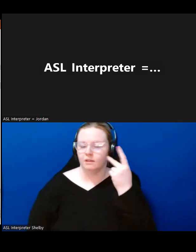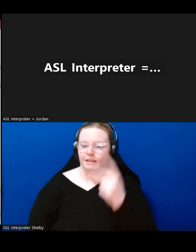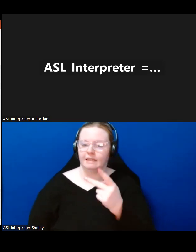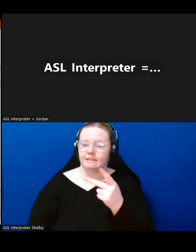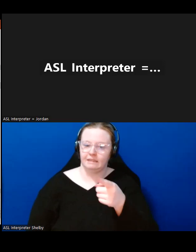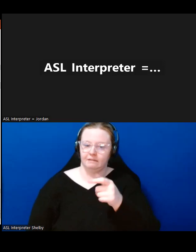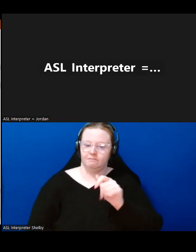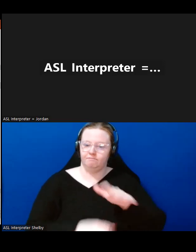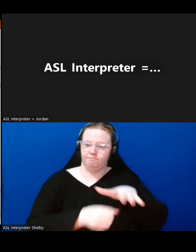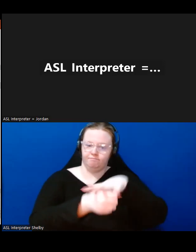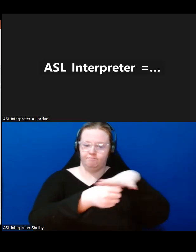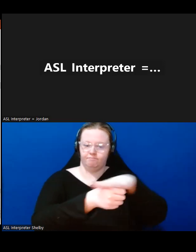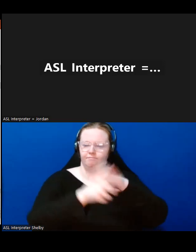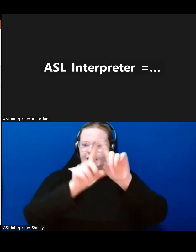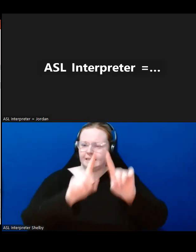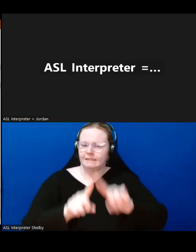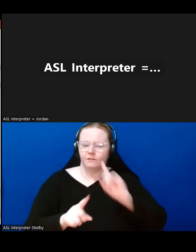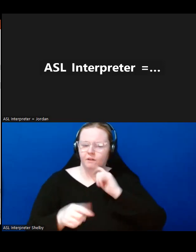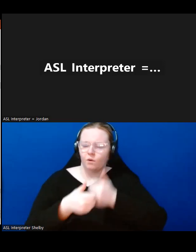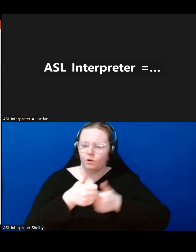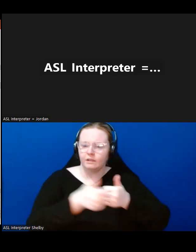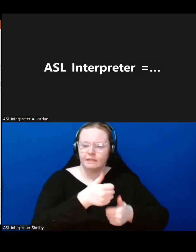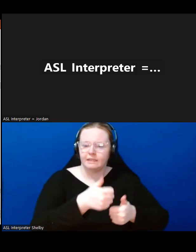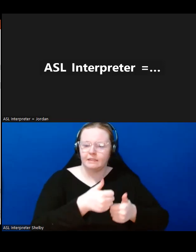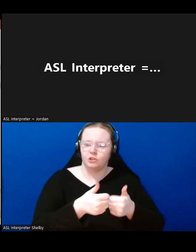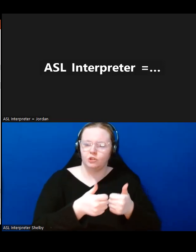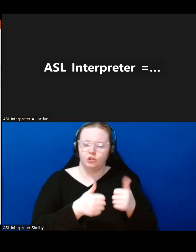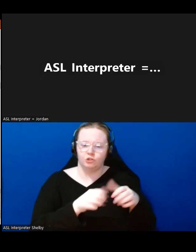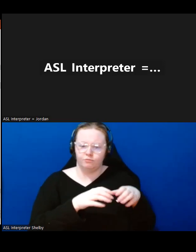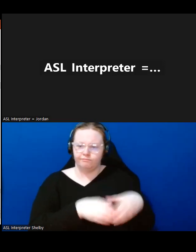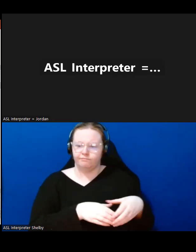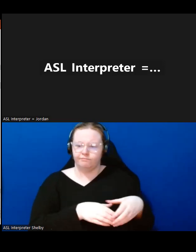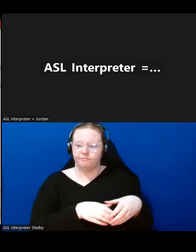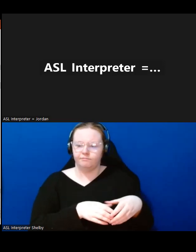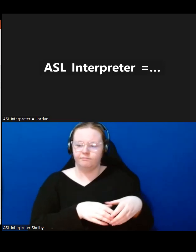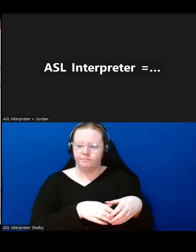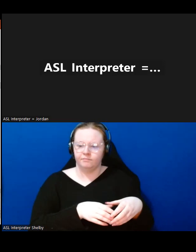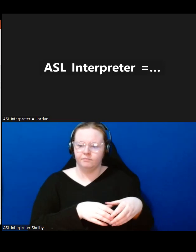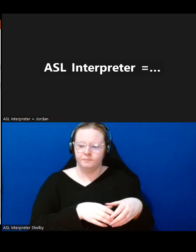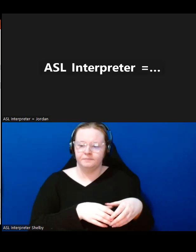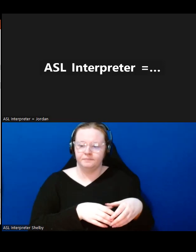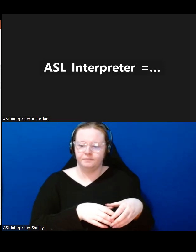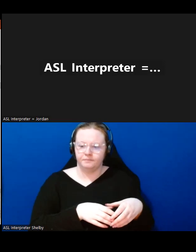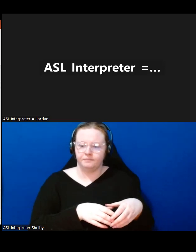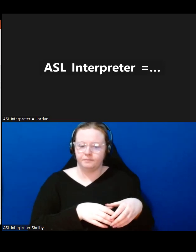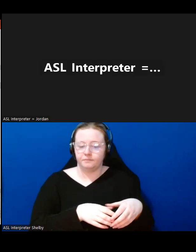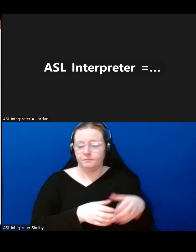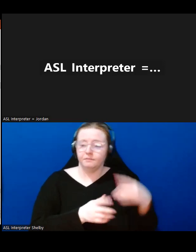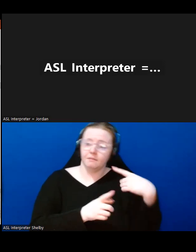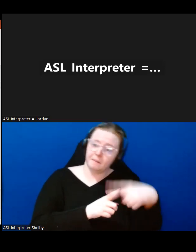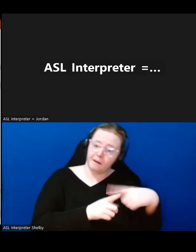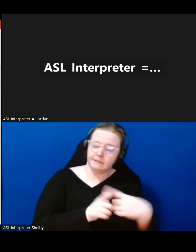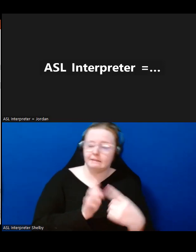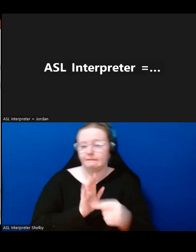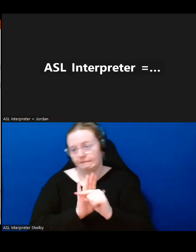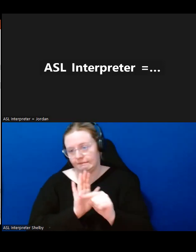our coalitions. And that creates, I guess, some, there's good things about that, and there's challenges